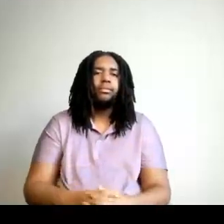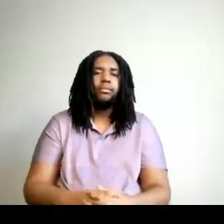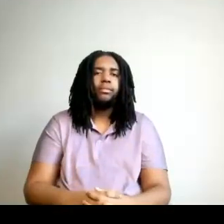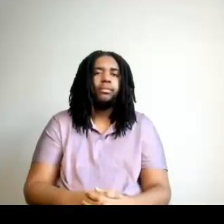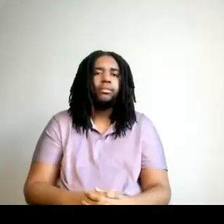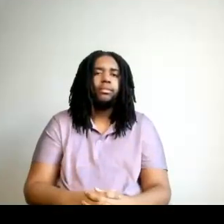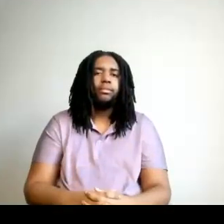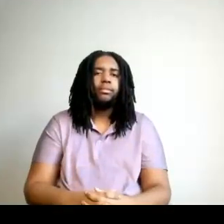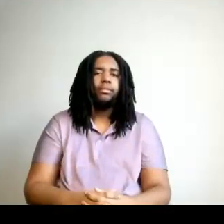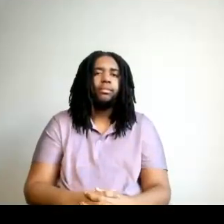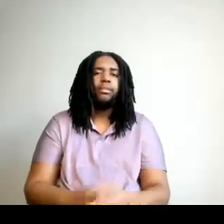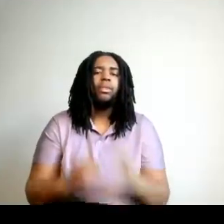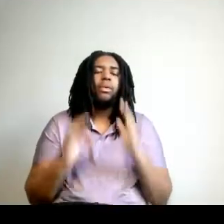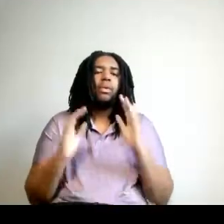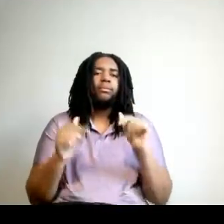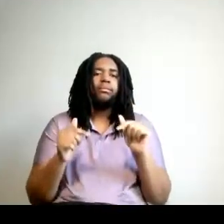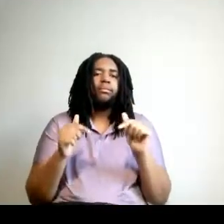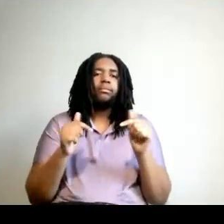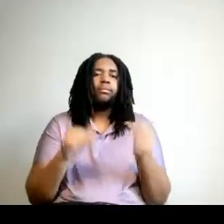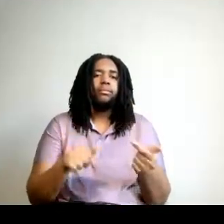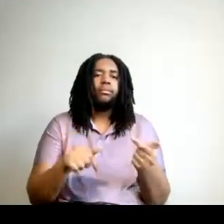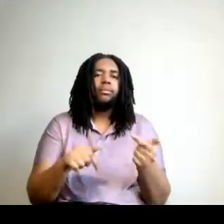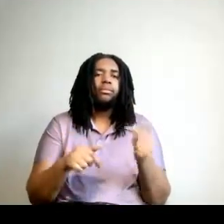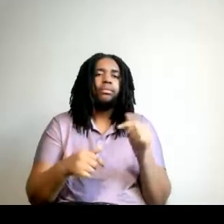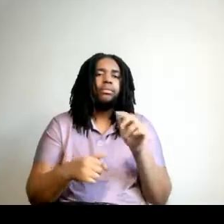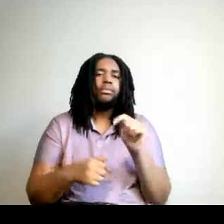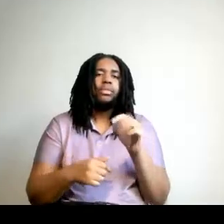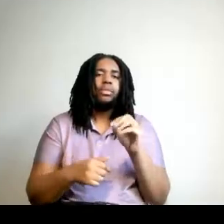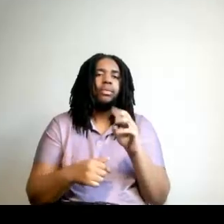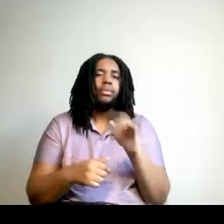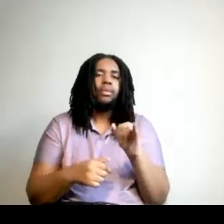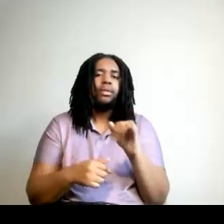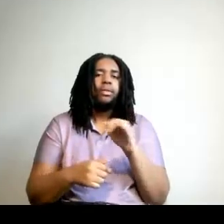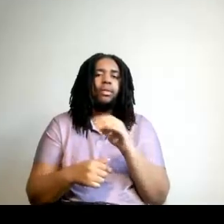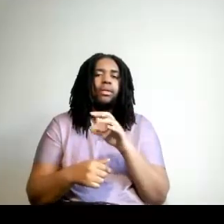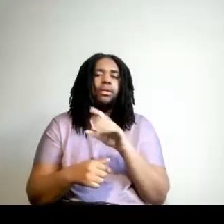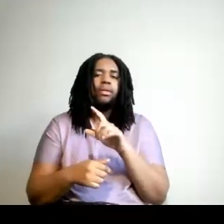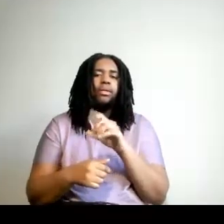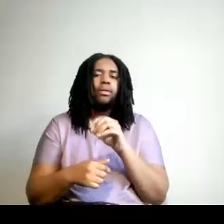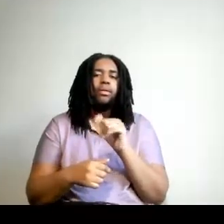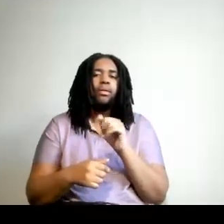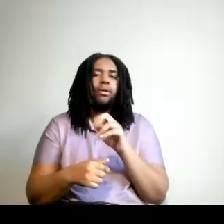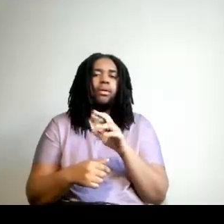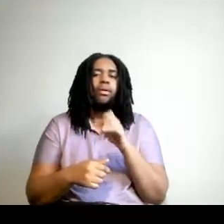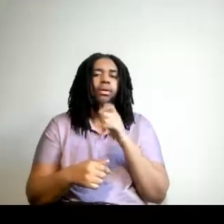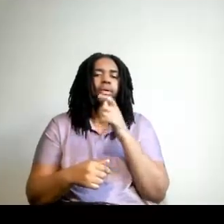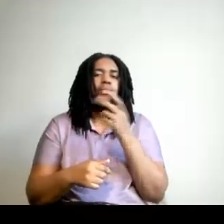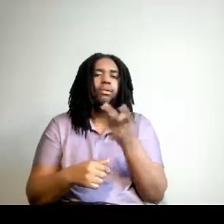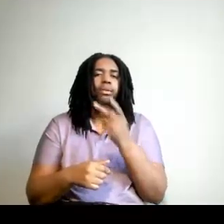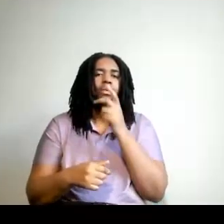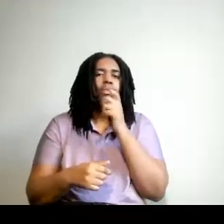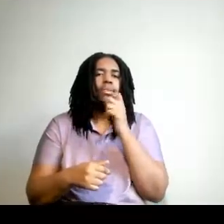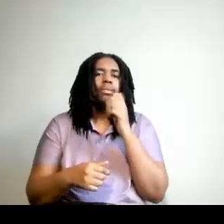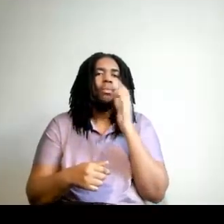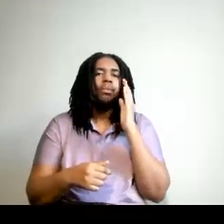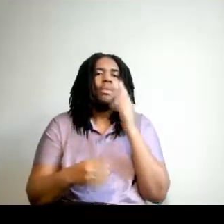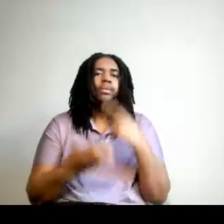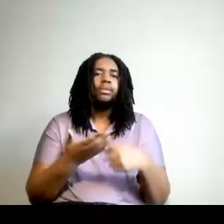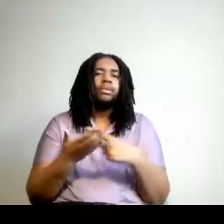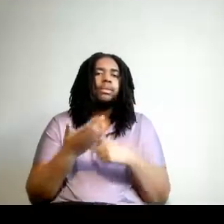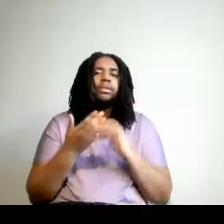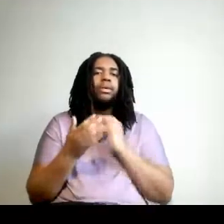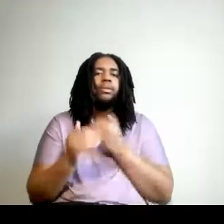And I'm going to go ahead and turn things over to Toby and Laura, who's going to talk a little bit more about our process. Hey